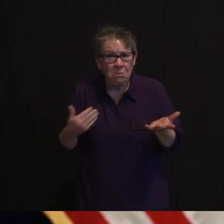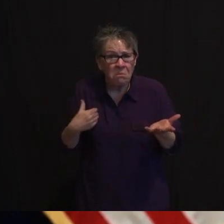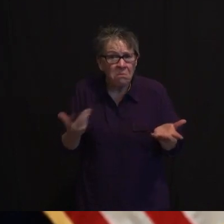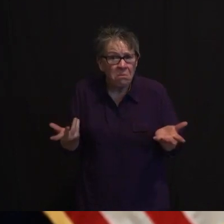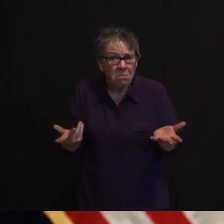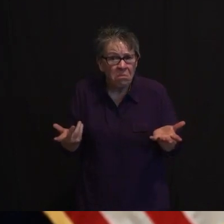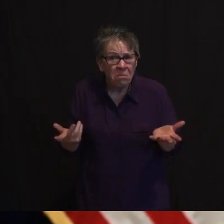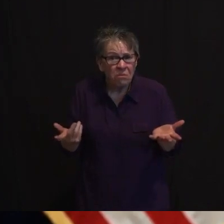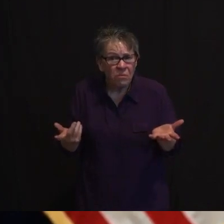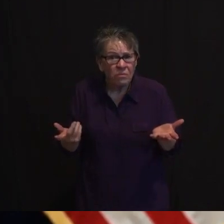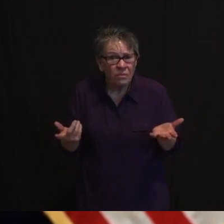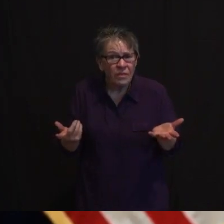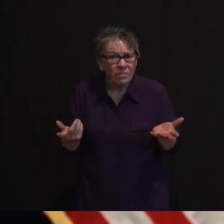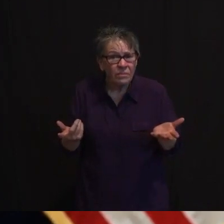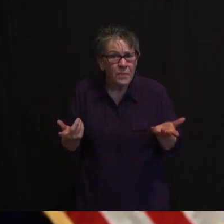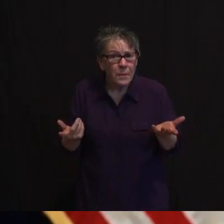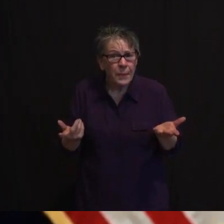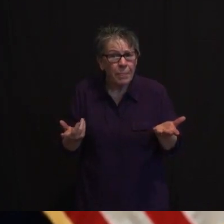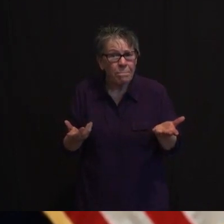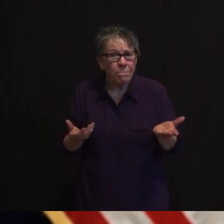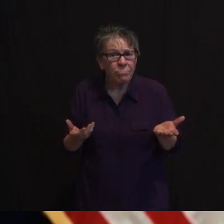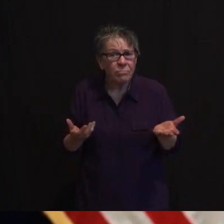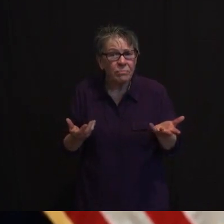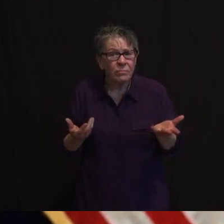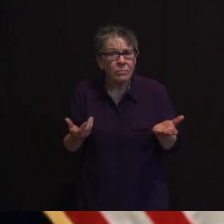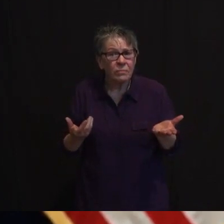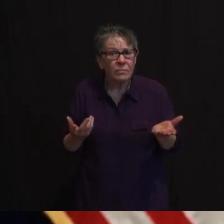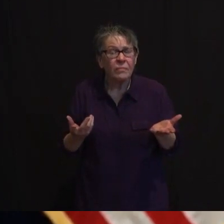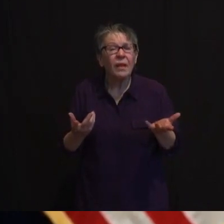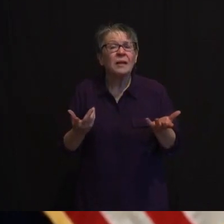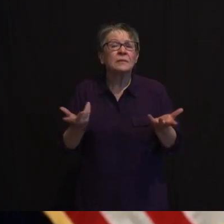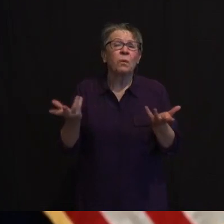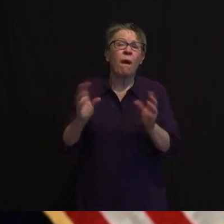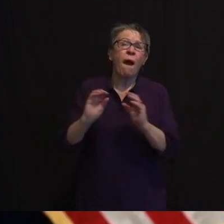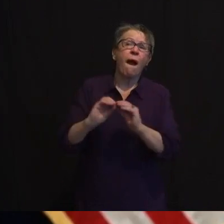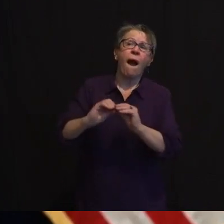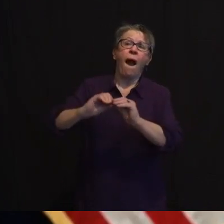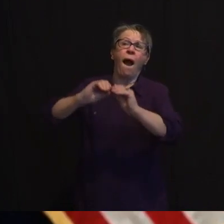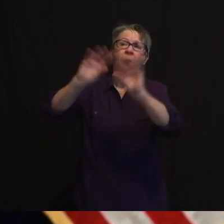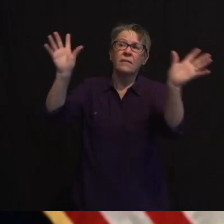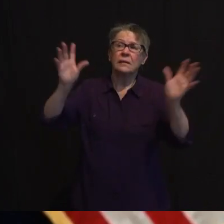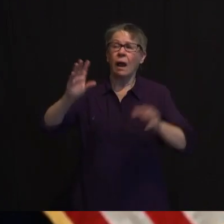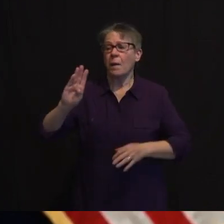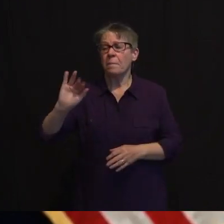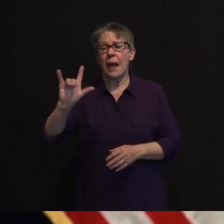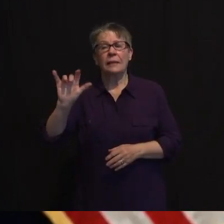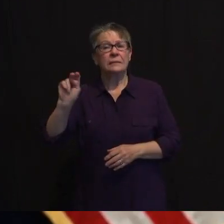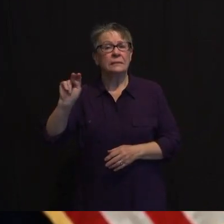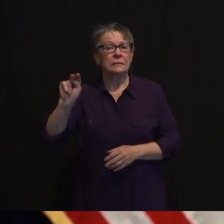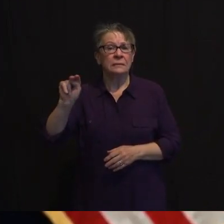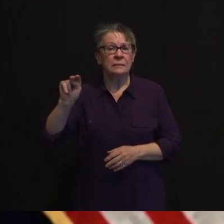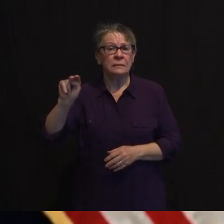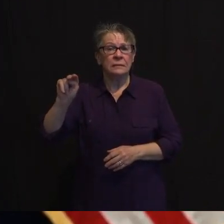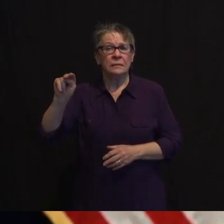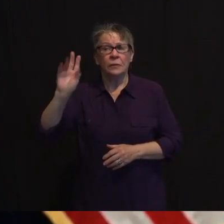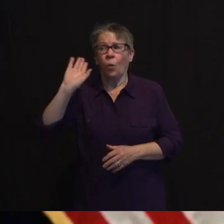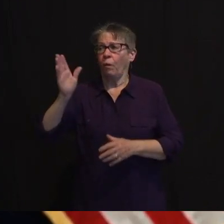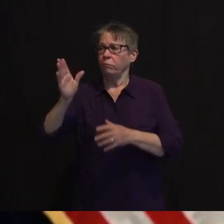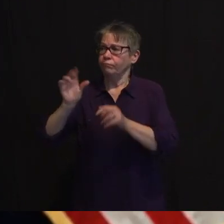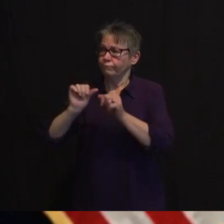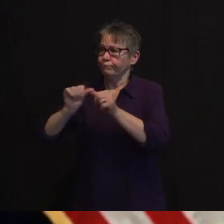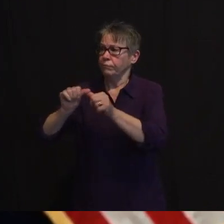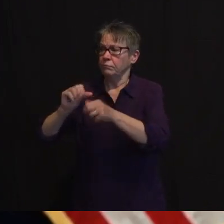president for the Democratic Party. Thank you. Matt. afternoon. So a couple of clarifications, if I could.